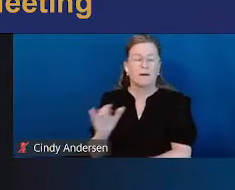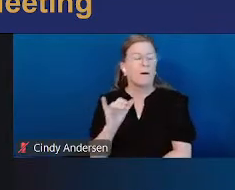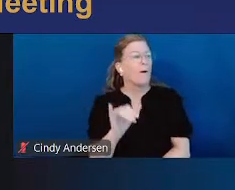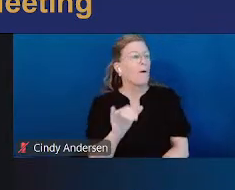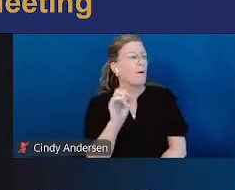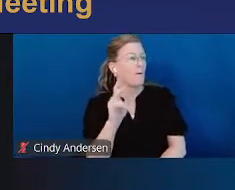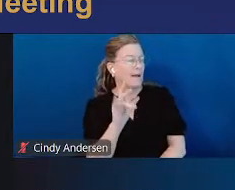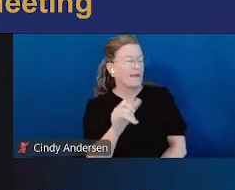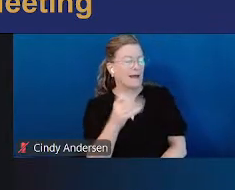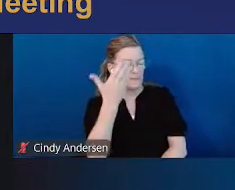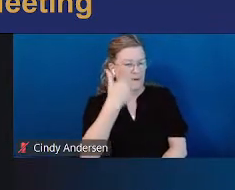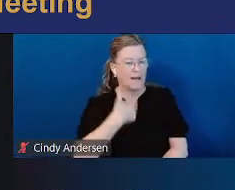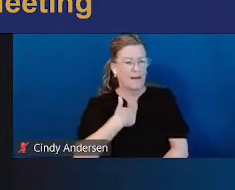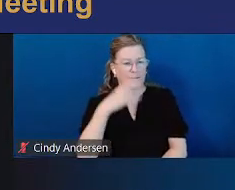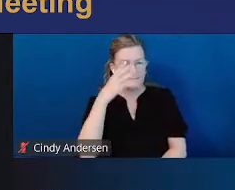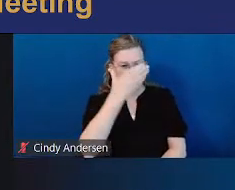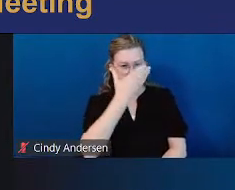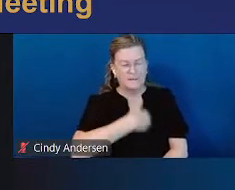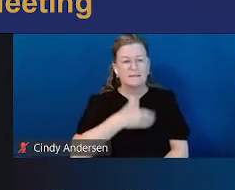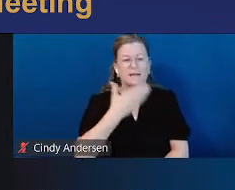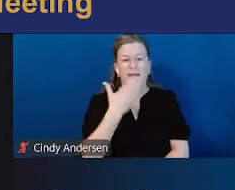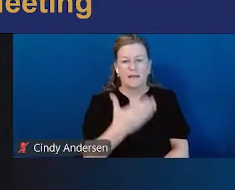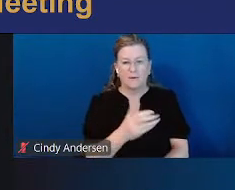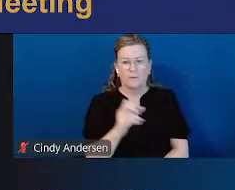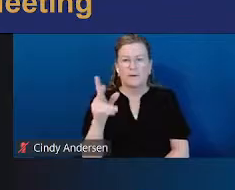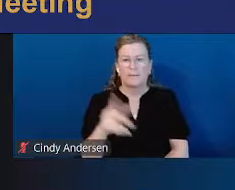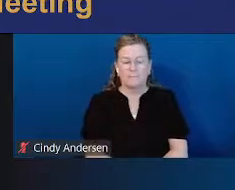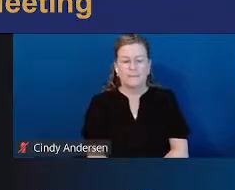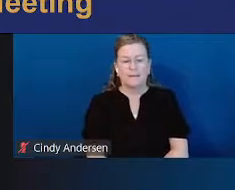That's the piece I missed. Thank you.